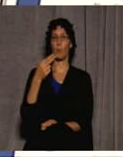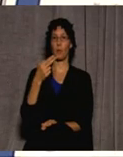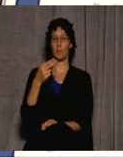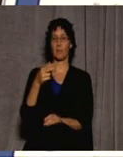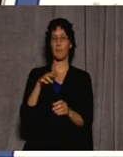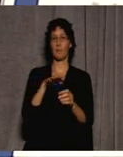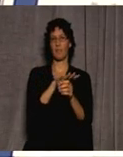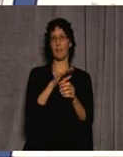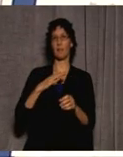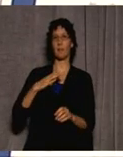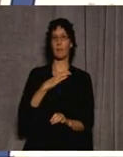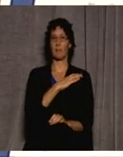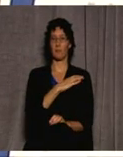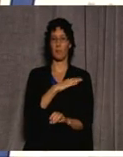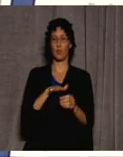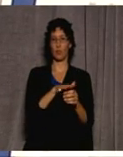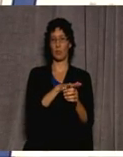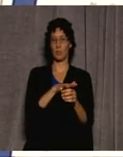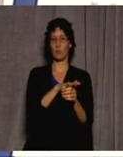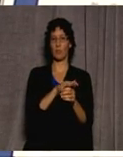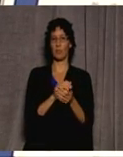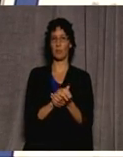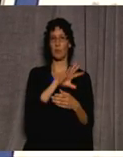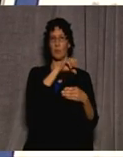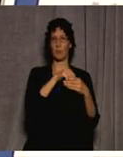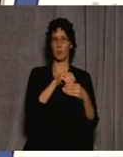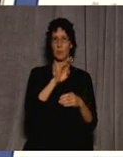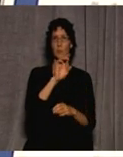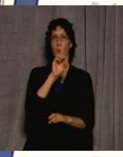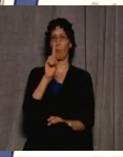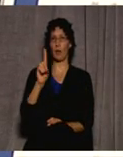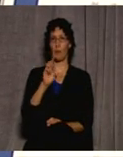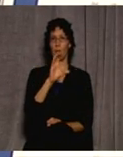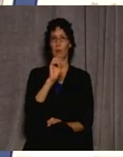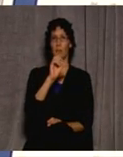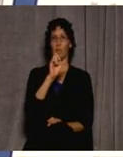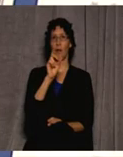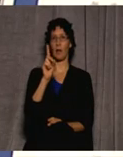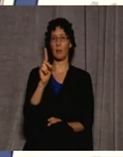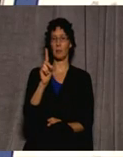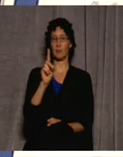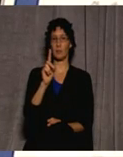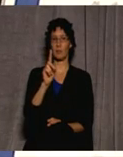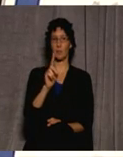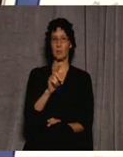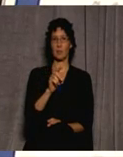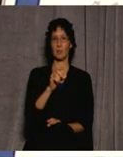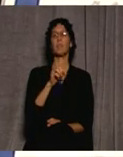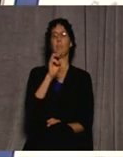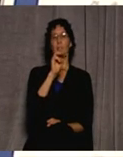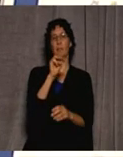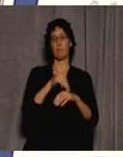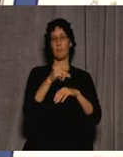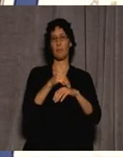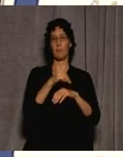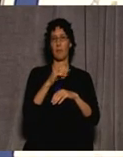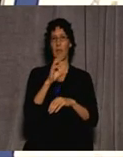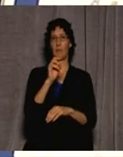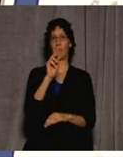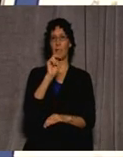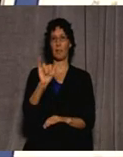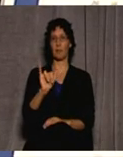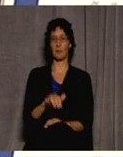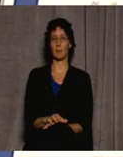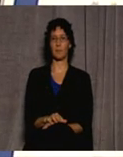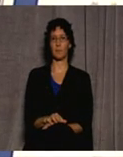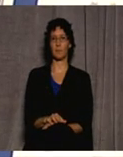District, which includes portions of Broward, Collier, Hendry, and Miami-Dade counties.